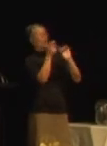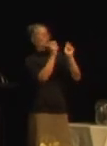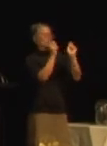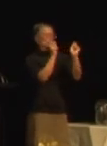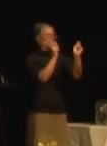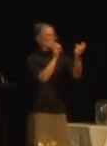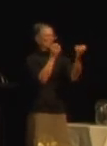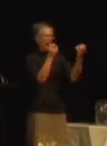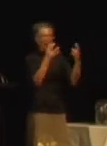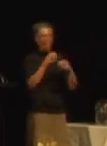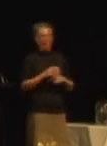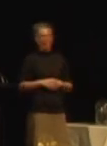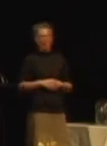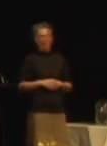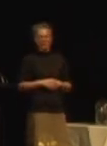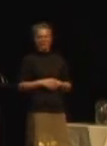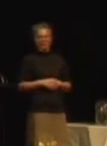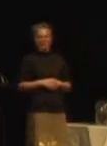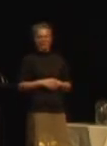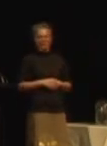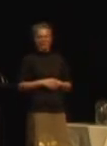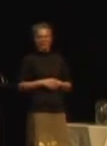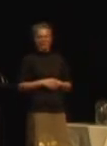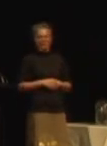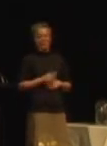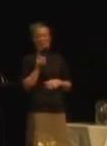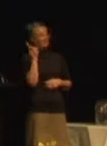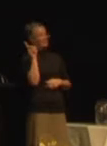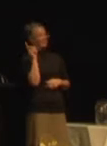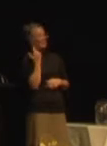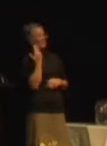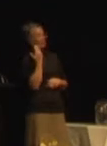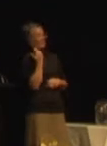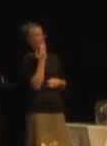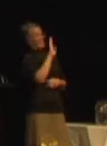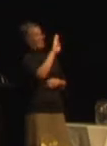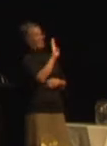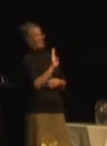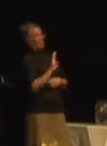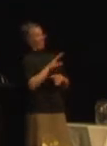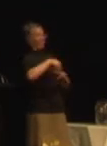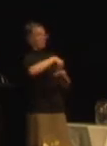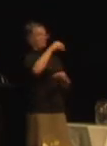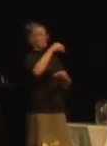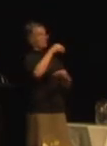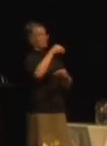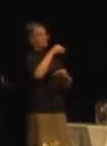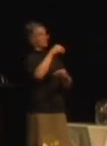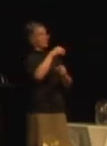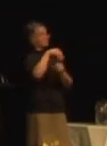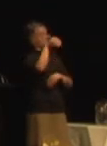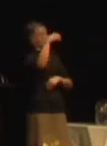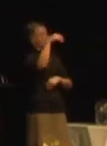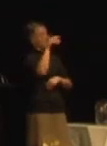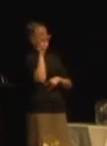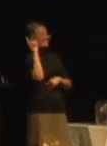Politicians such as Jair Bolsonaro, the far-right authoritarian recently elected as president of Brazil, use carefully calibrated social